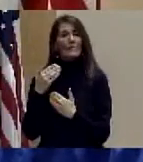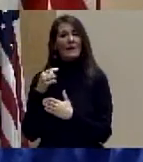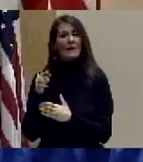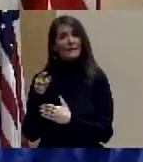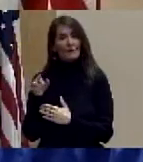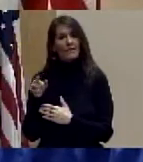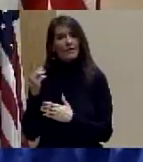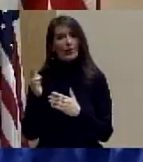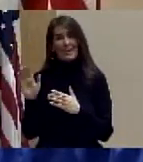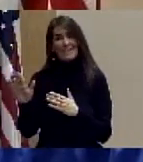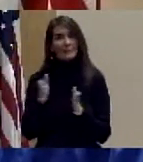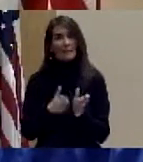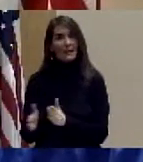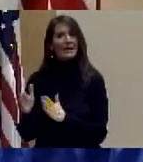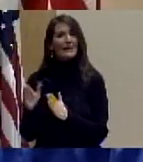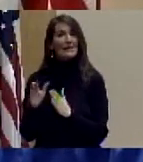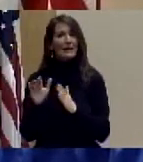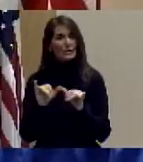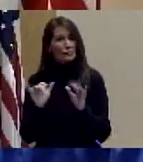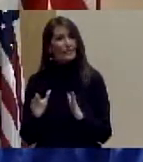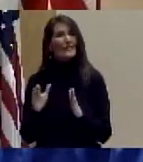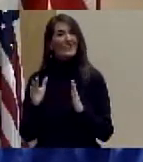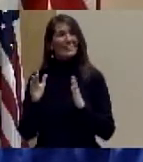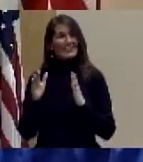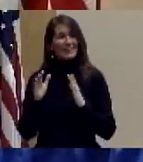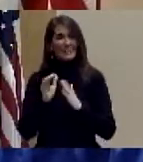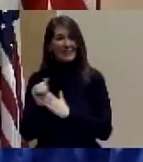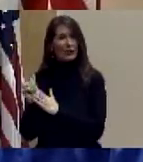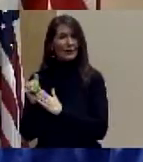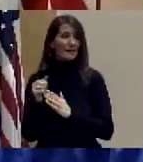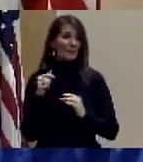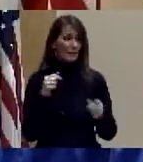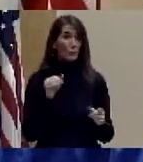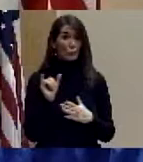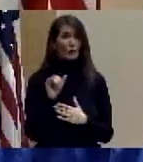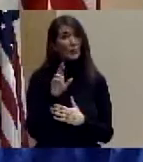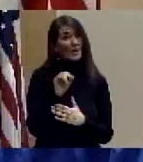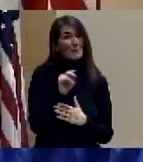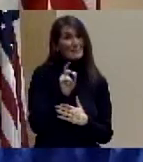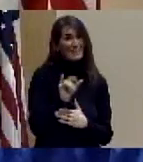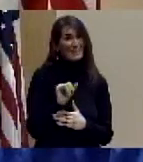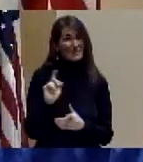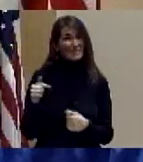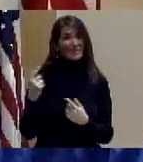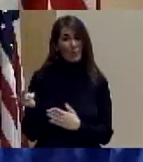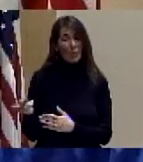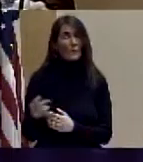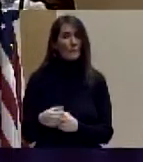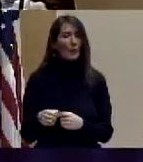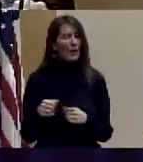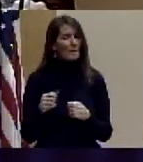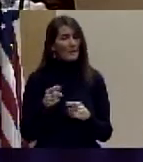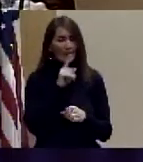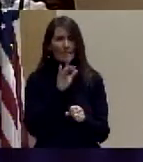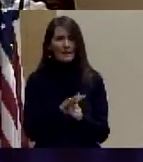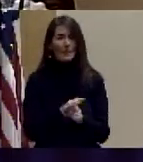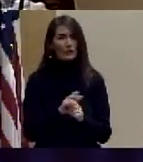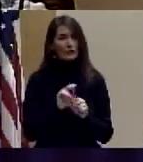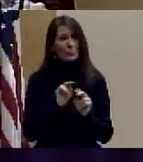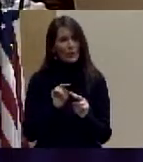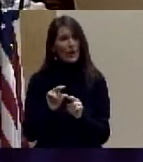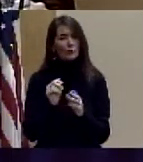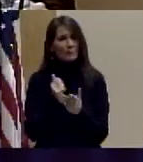planning, engineering, and leadership team, Ramsey, including yourself, who have been committed to seeing these projects through to